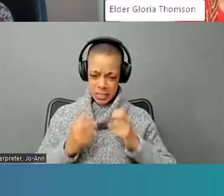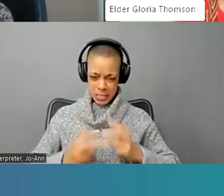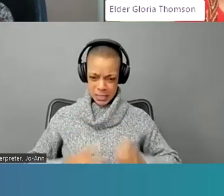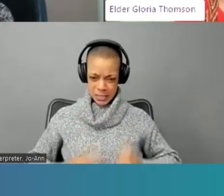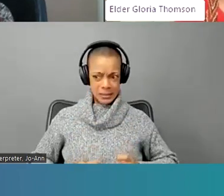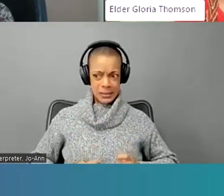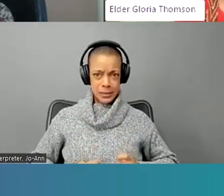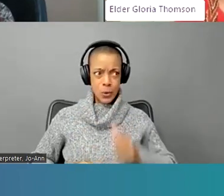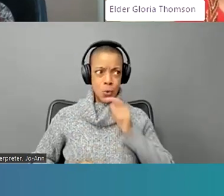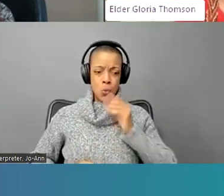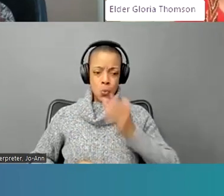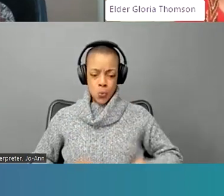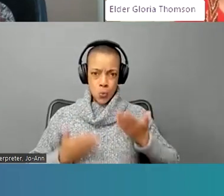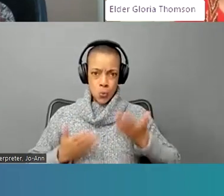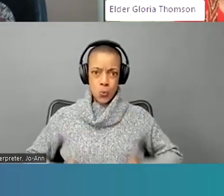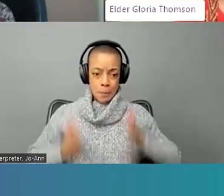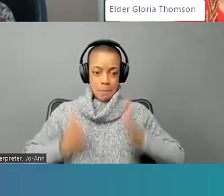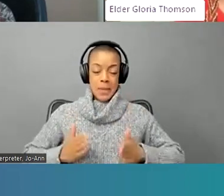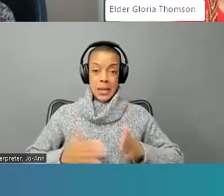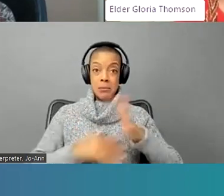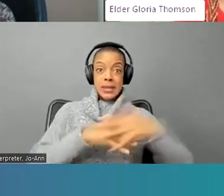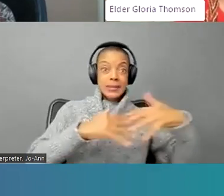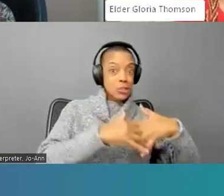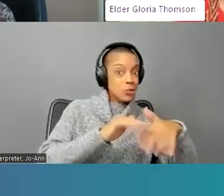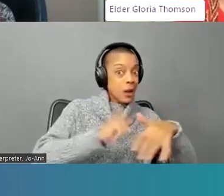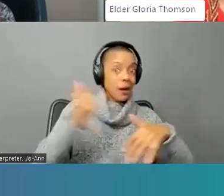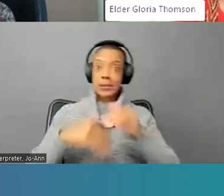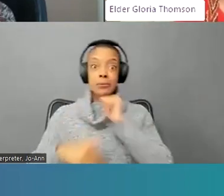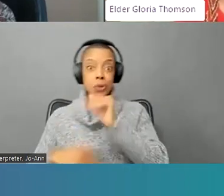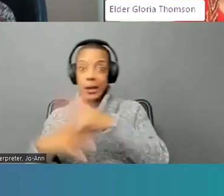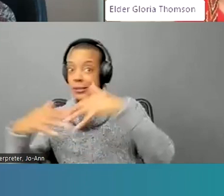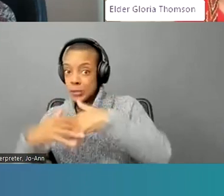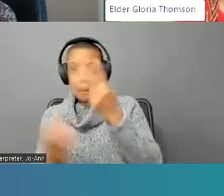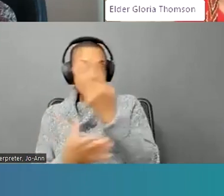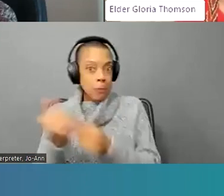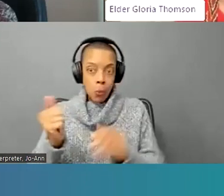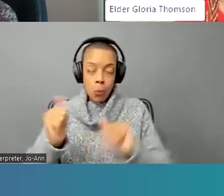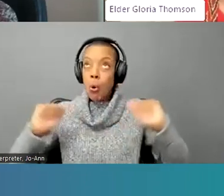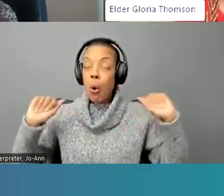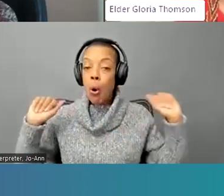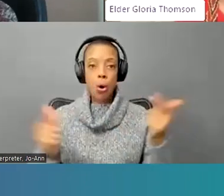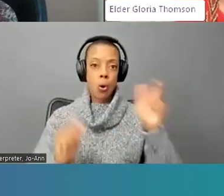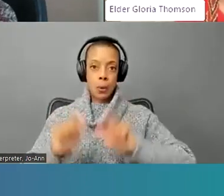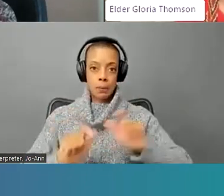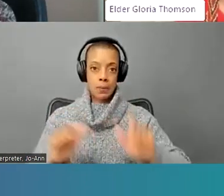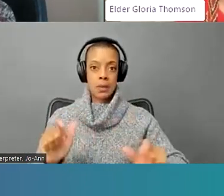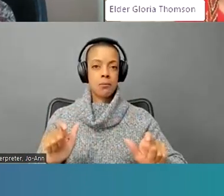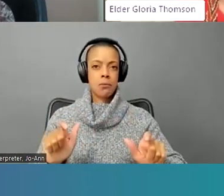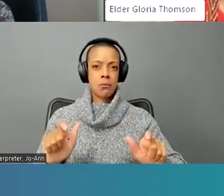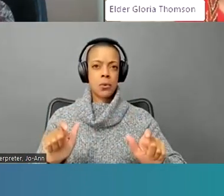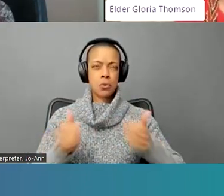but non-Indigenous people, and to look at, their creation stories and